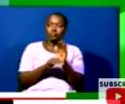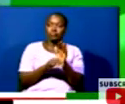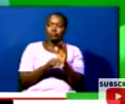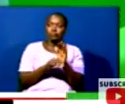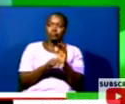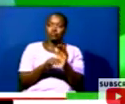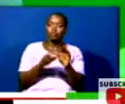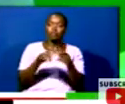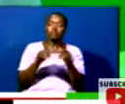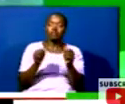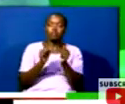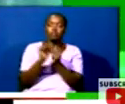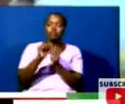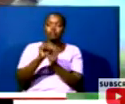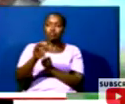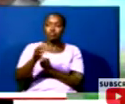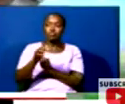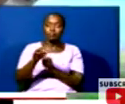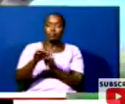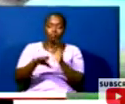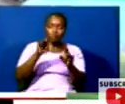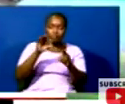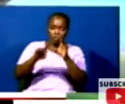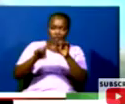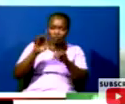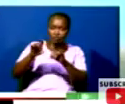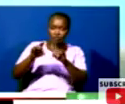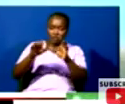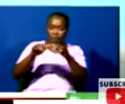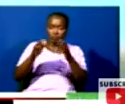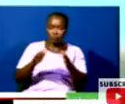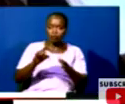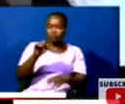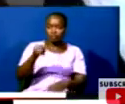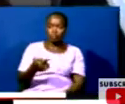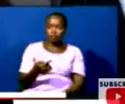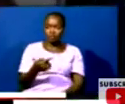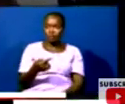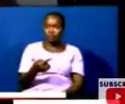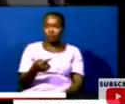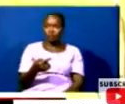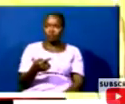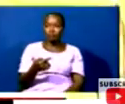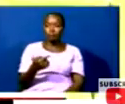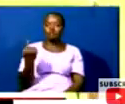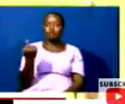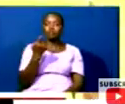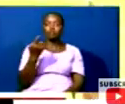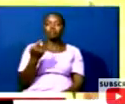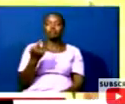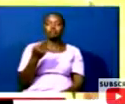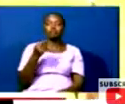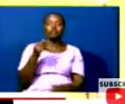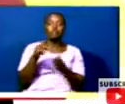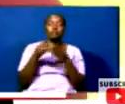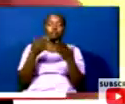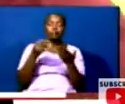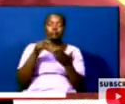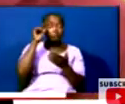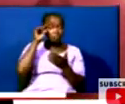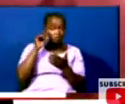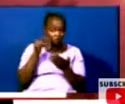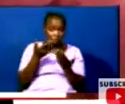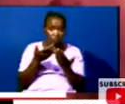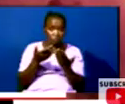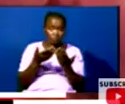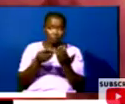15 counties, selected farmers will each be given 1,000 Monosex Tilapia fingerlings. Samaki sio kitu kubati, samaki ni